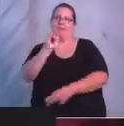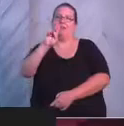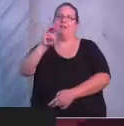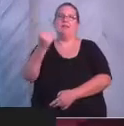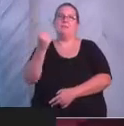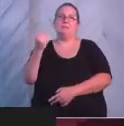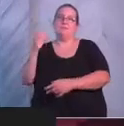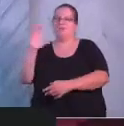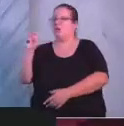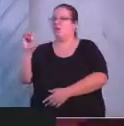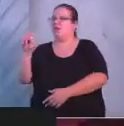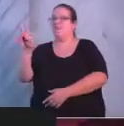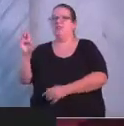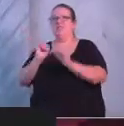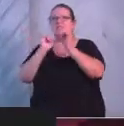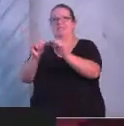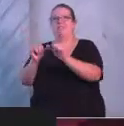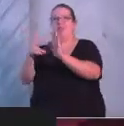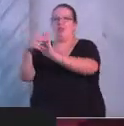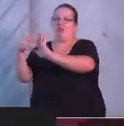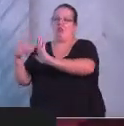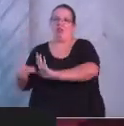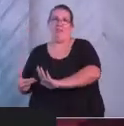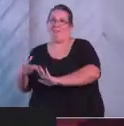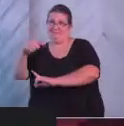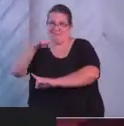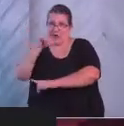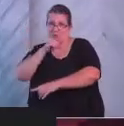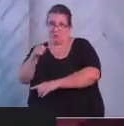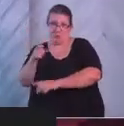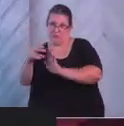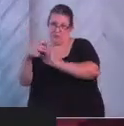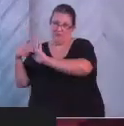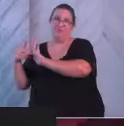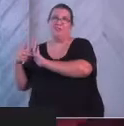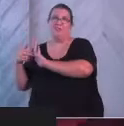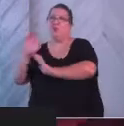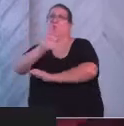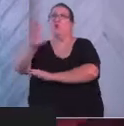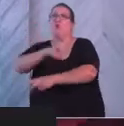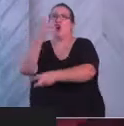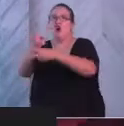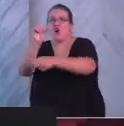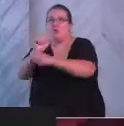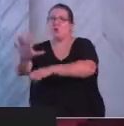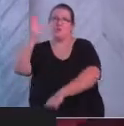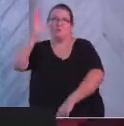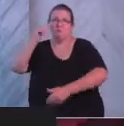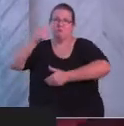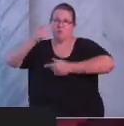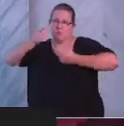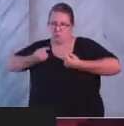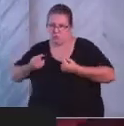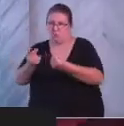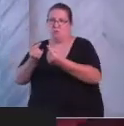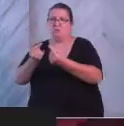perpetuate stereotypes that aren't necessarily true. To take your hard work, your perseverance, and basically reduce it to a sitcom,